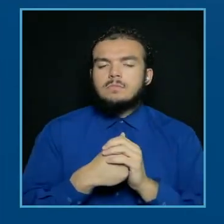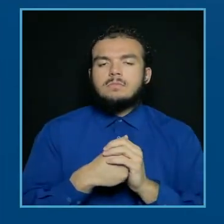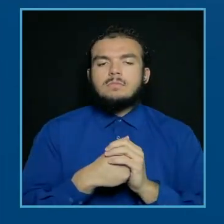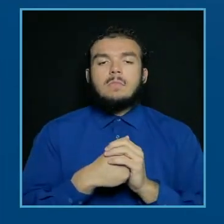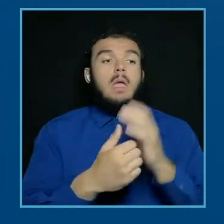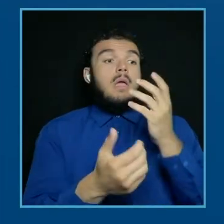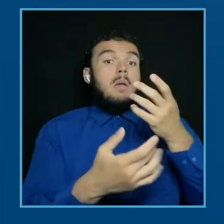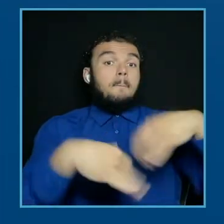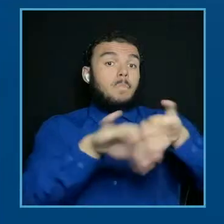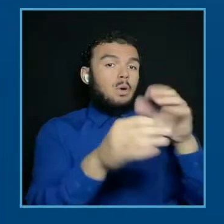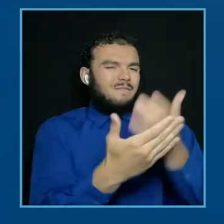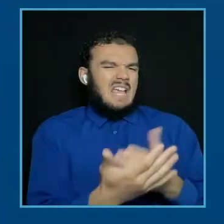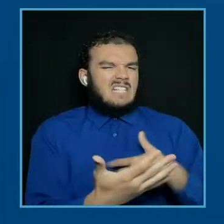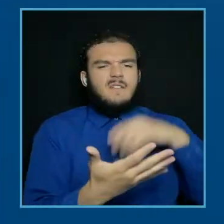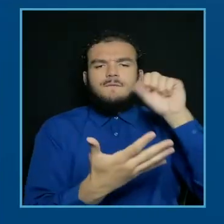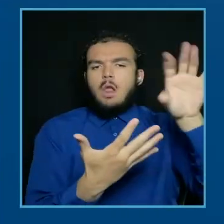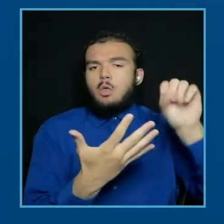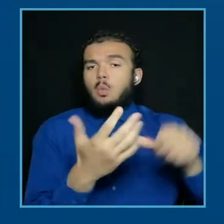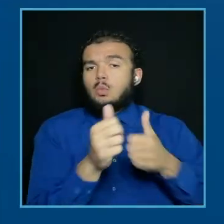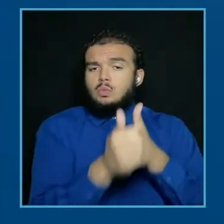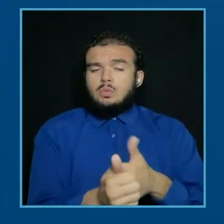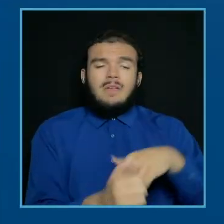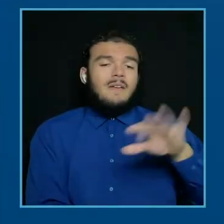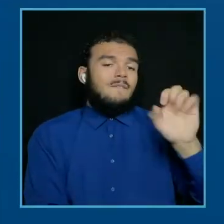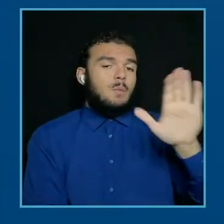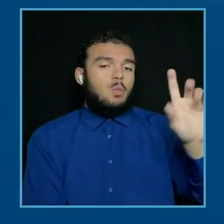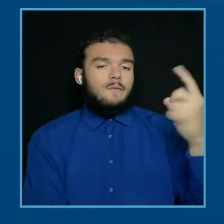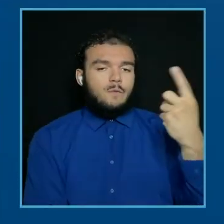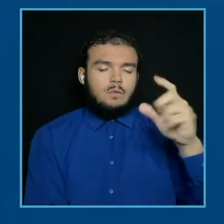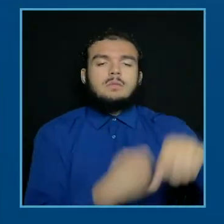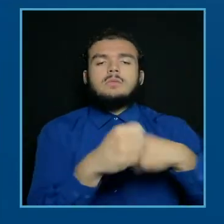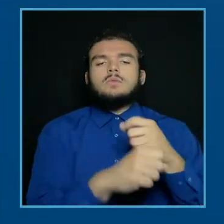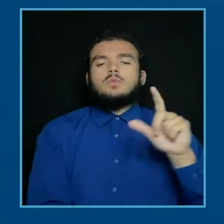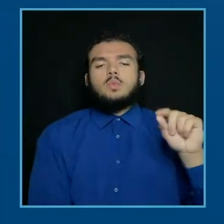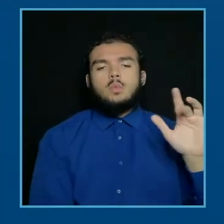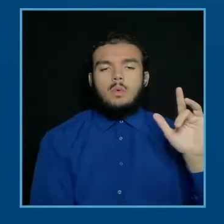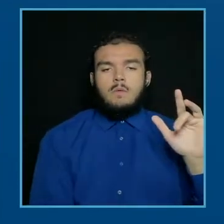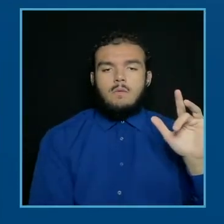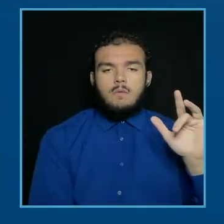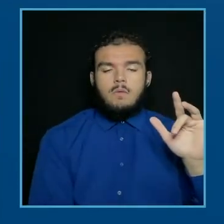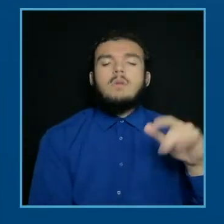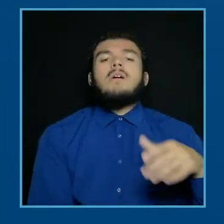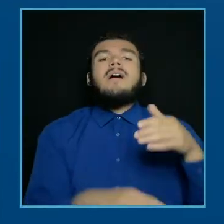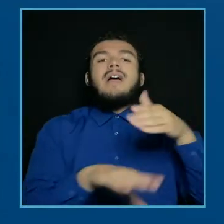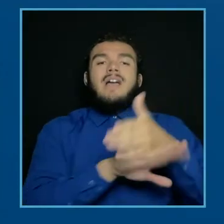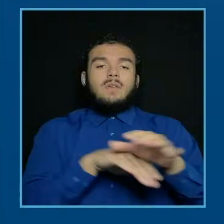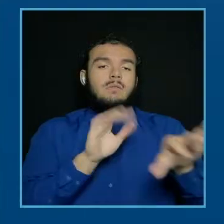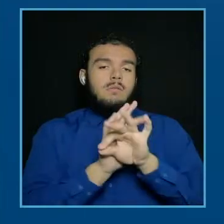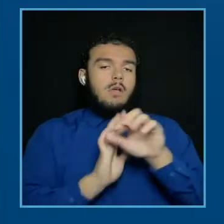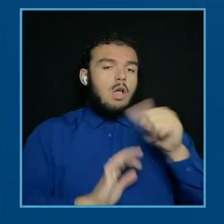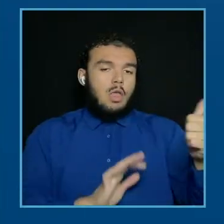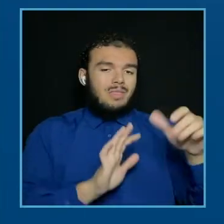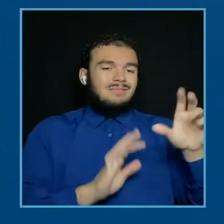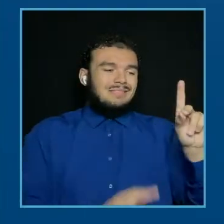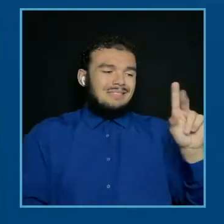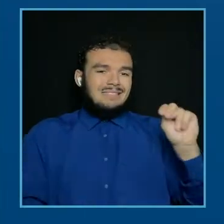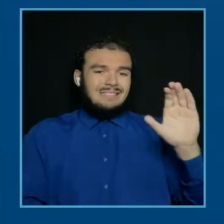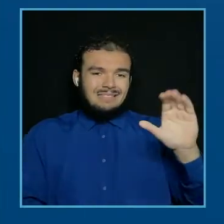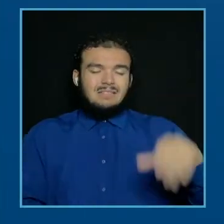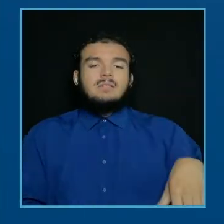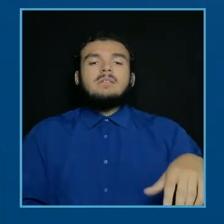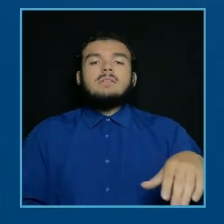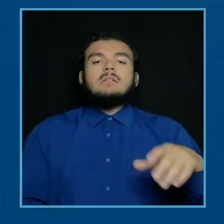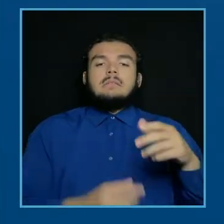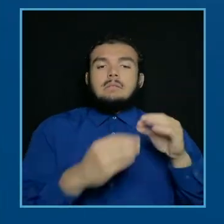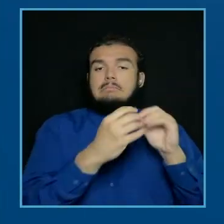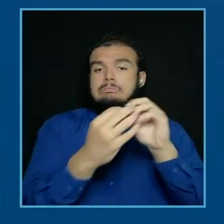as follows. On February 1st, 2025, following the election of other DNC officers, balloting for the vice